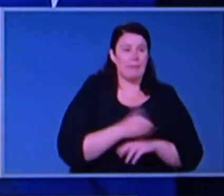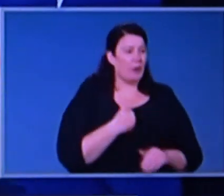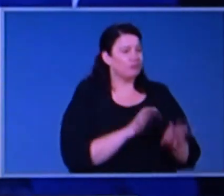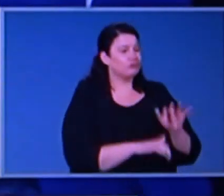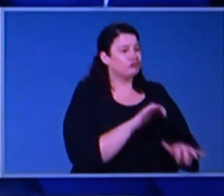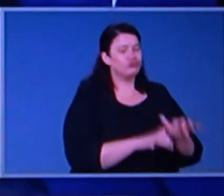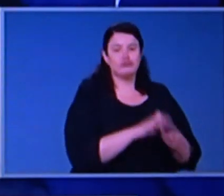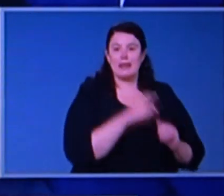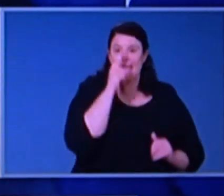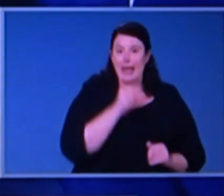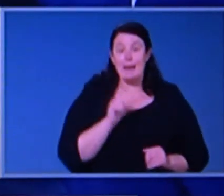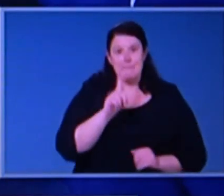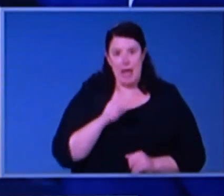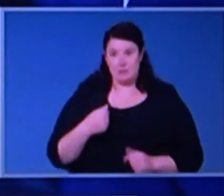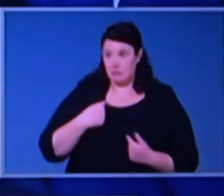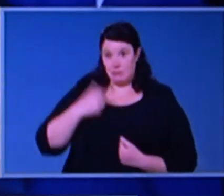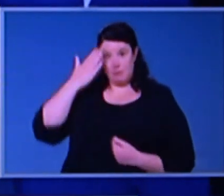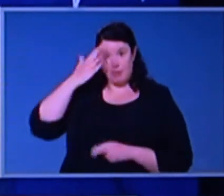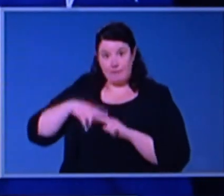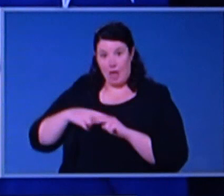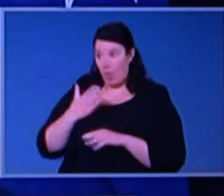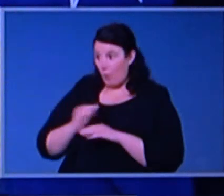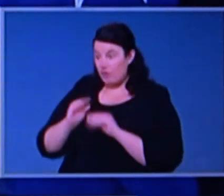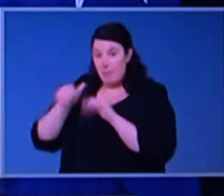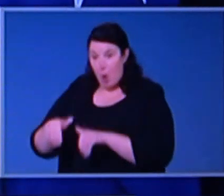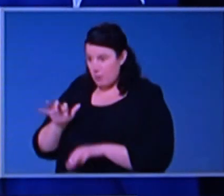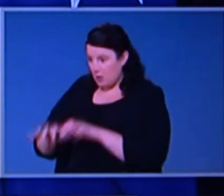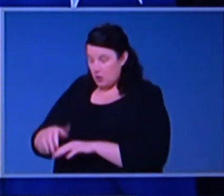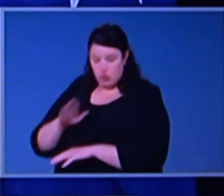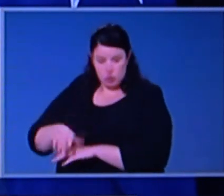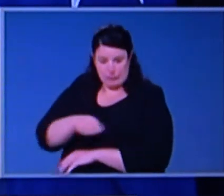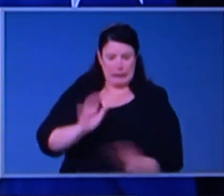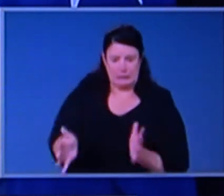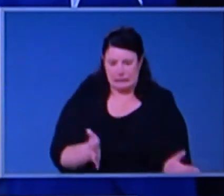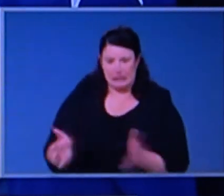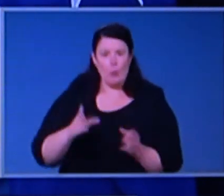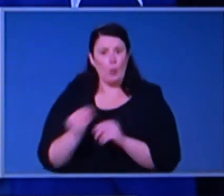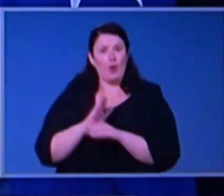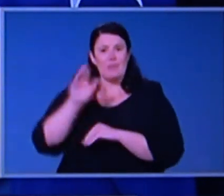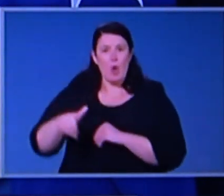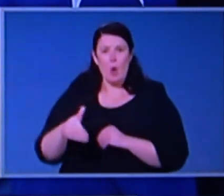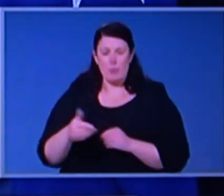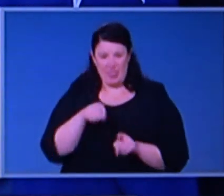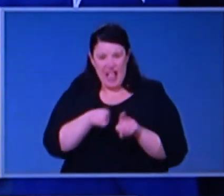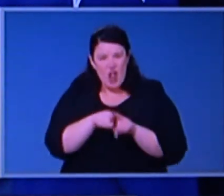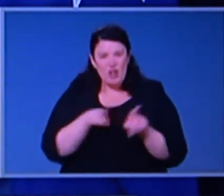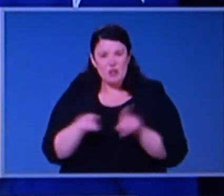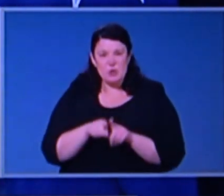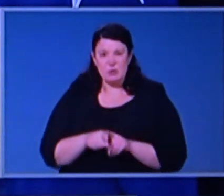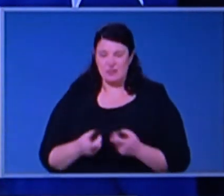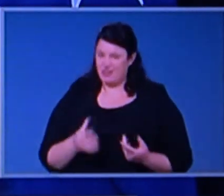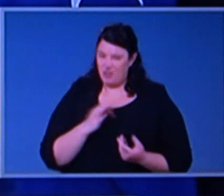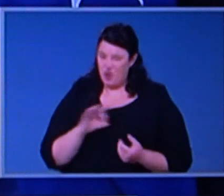if you're a parent at home trying to work from home and you've also got the kids at home and they're trying to learn it, that's not working too well for